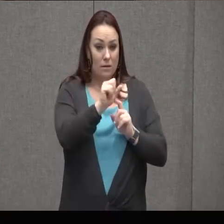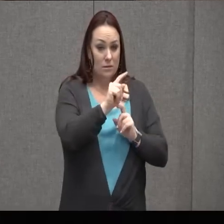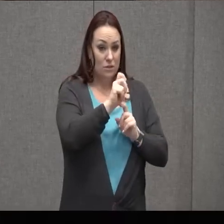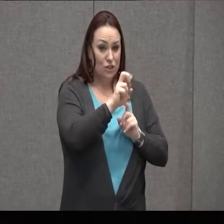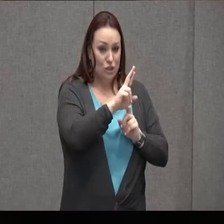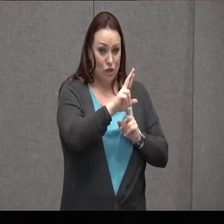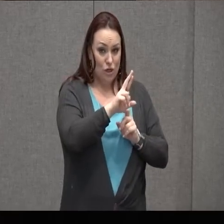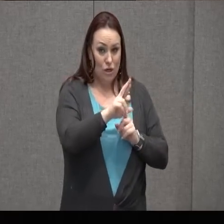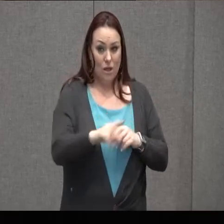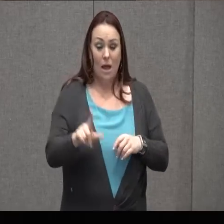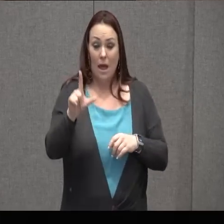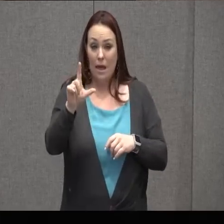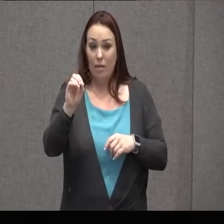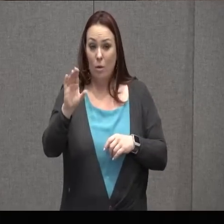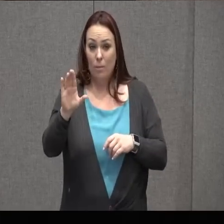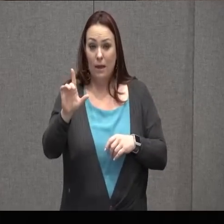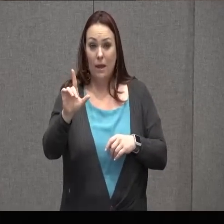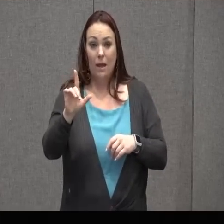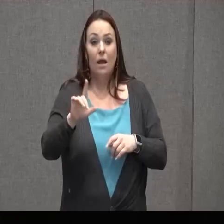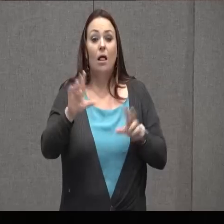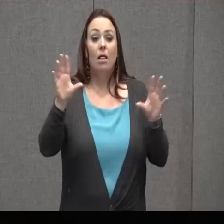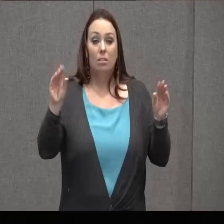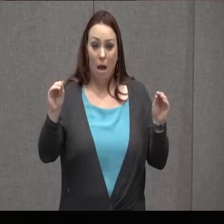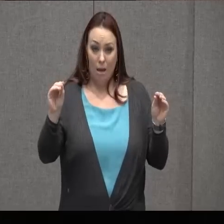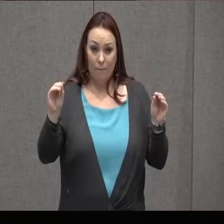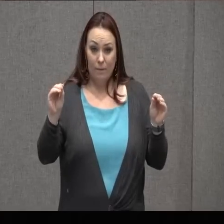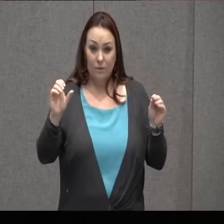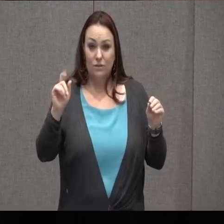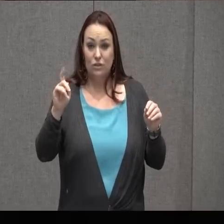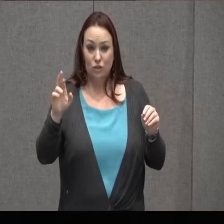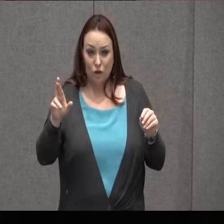L-ob is the first syllable. Lob-ster.